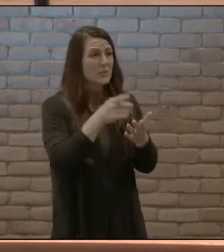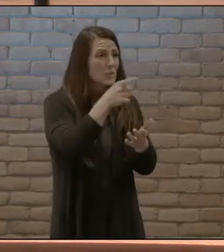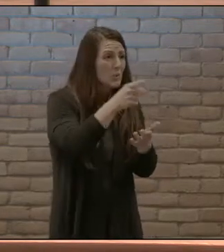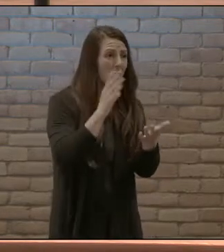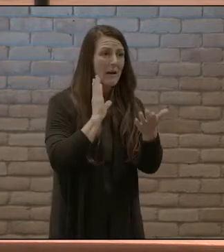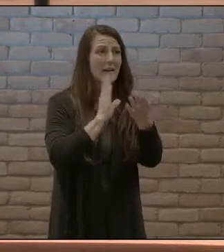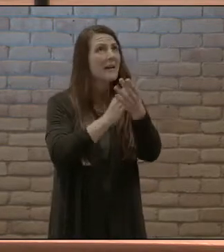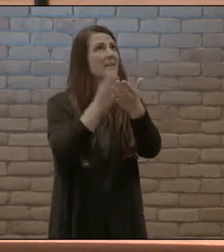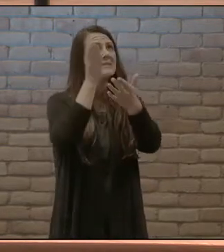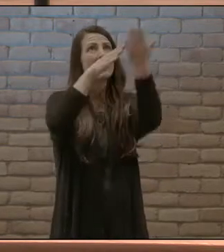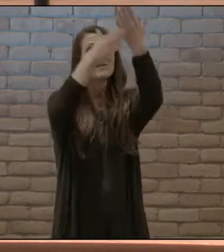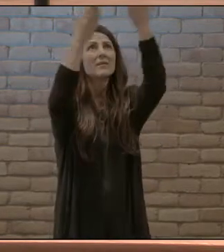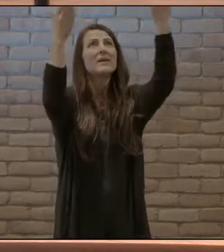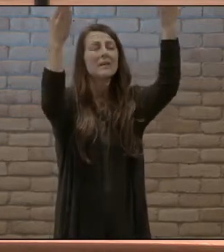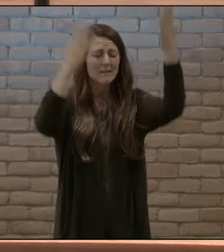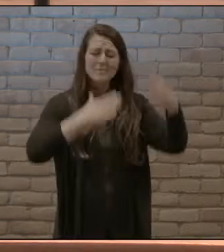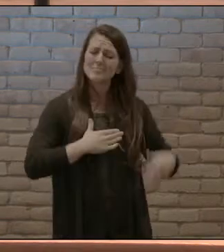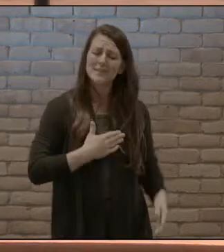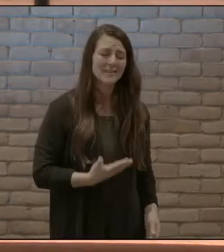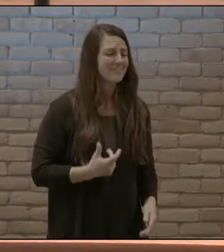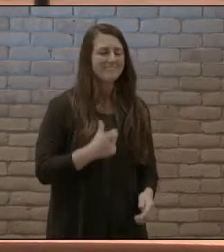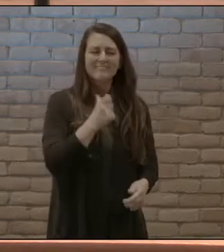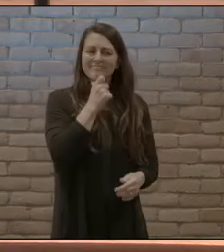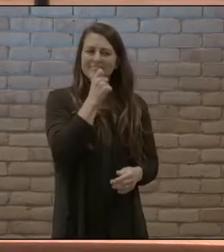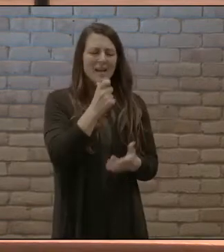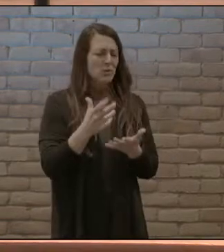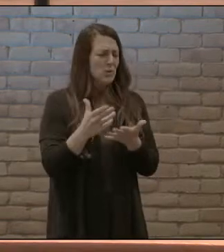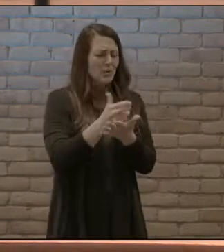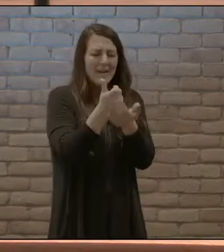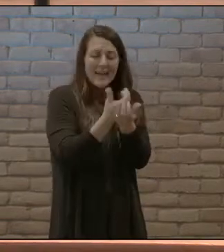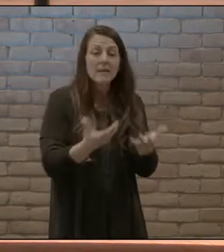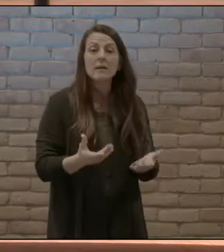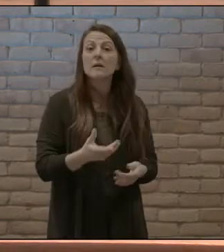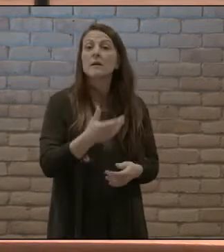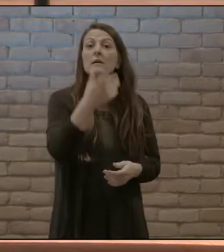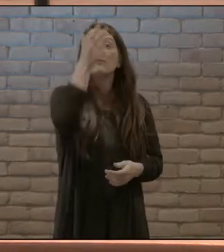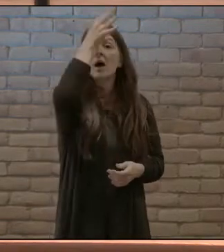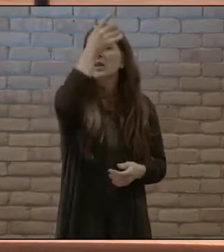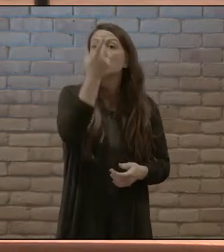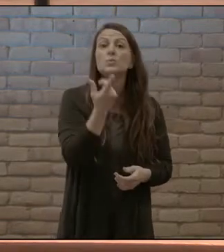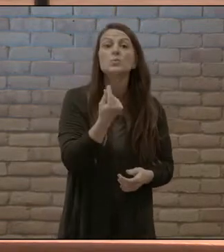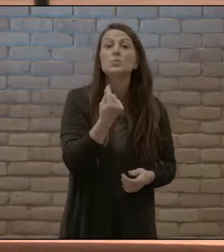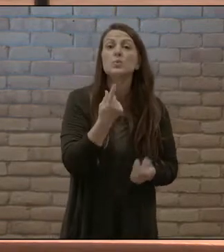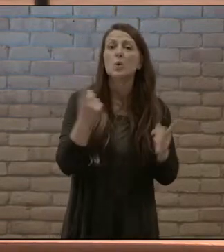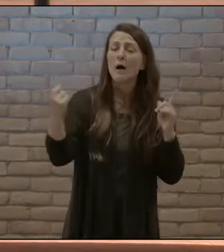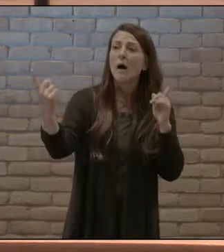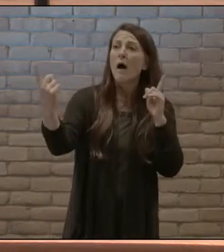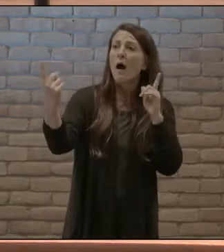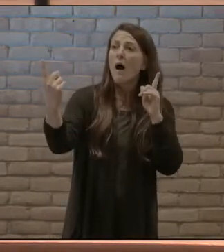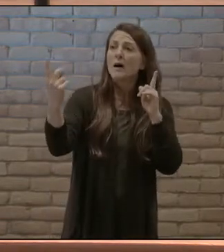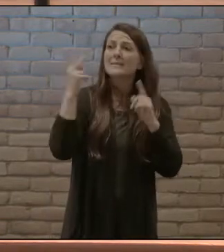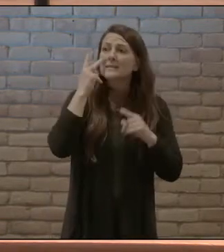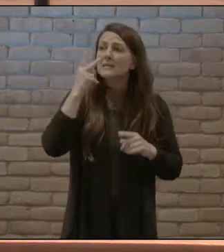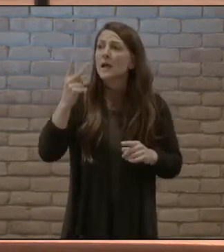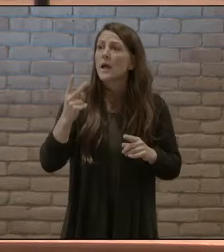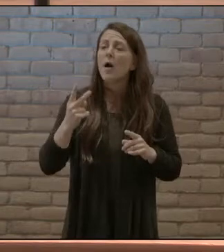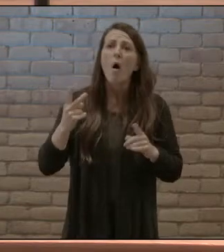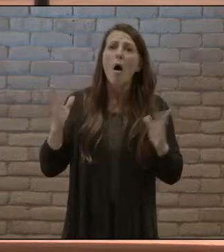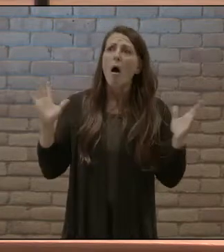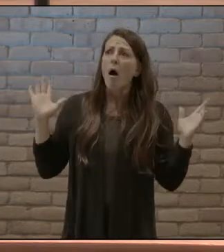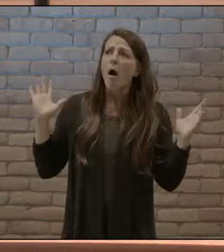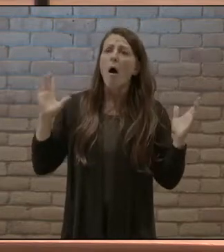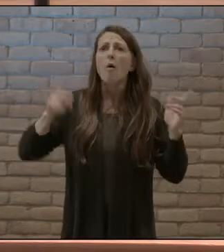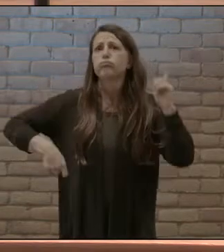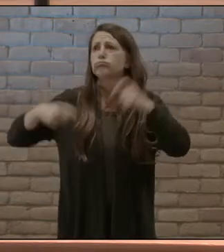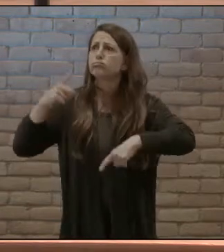heaven. And he says, I don't deserve anything. What does his father do? His father runs out to greet him, and he's got rings and